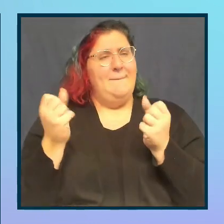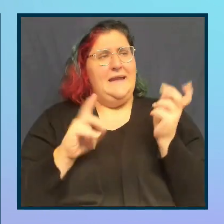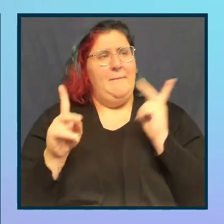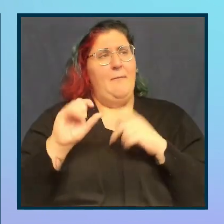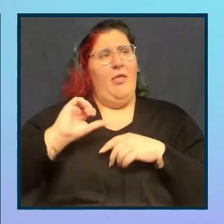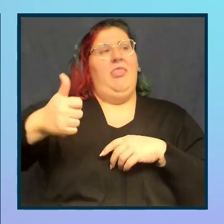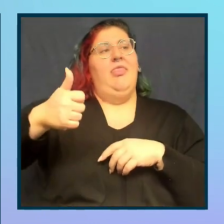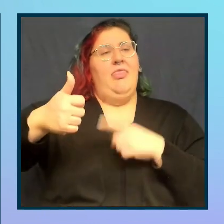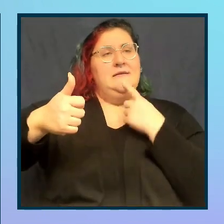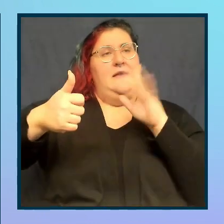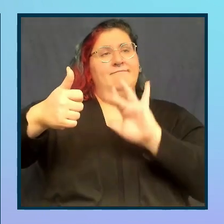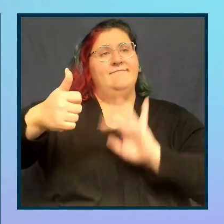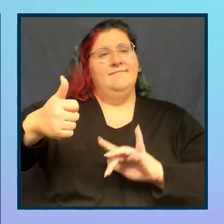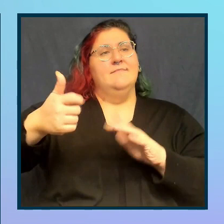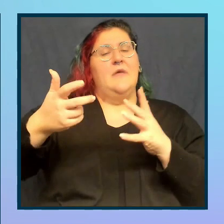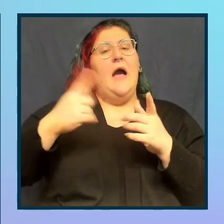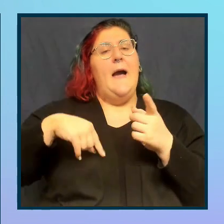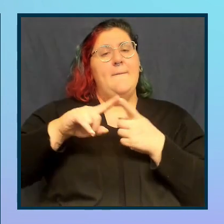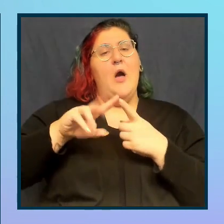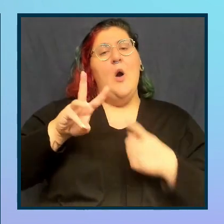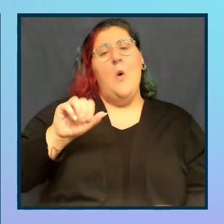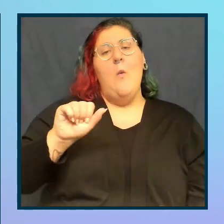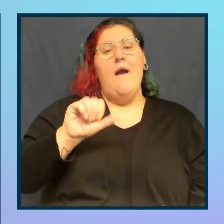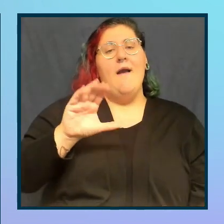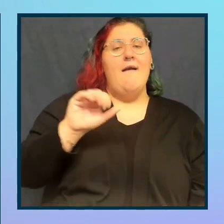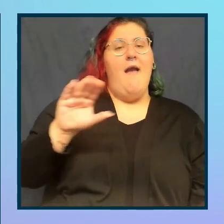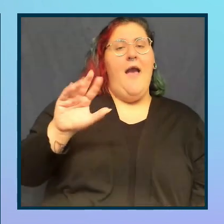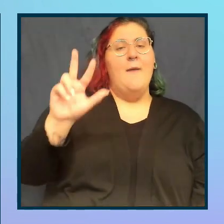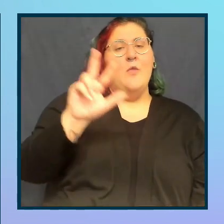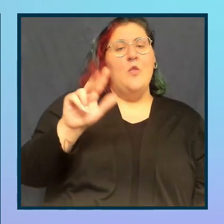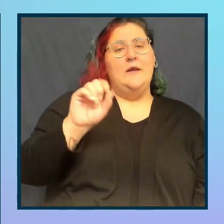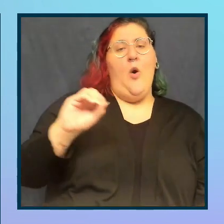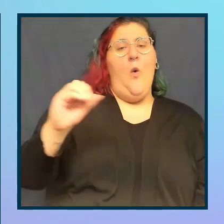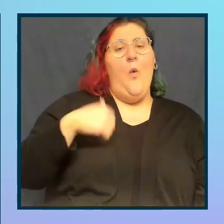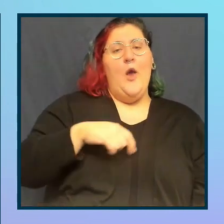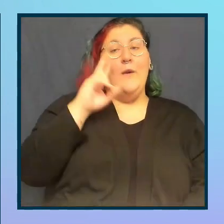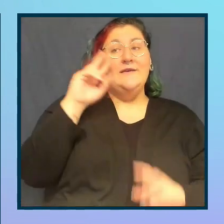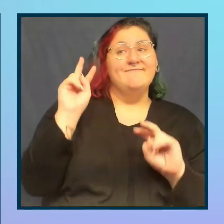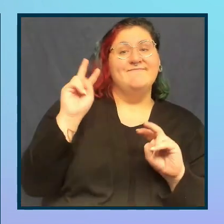about WCAG 3.0. Yes. And are we looking forward to incorporating?